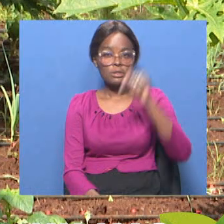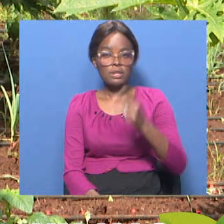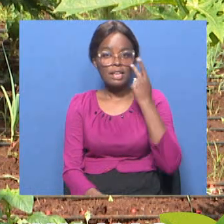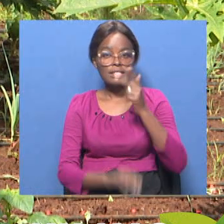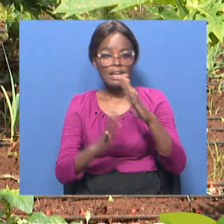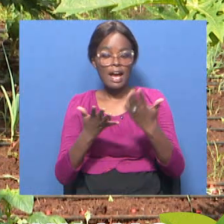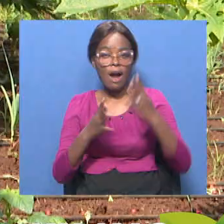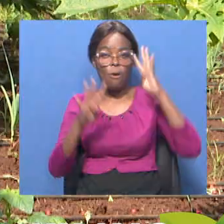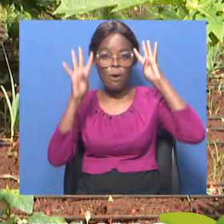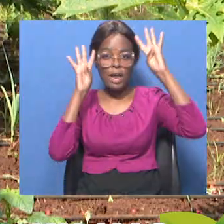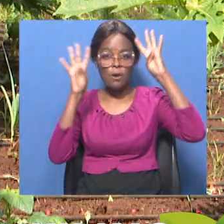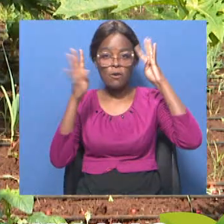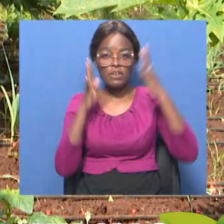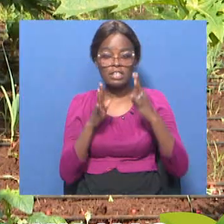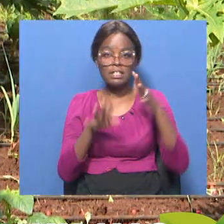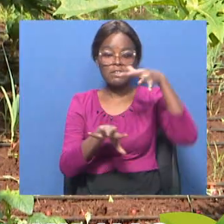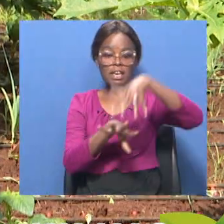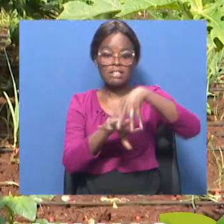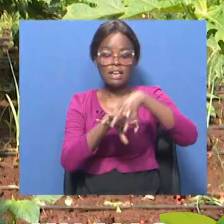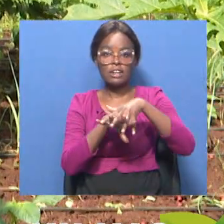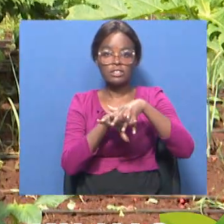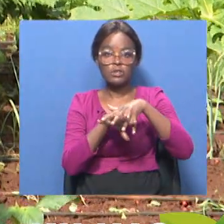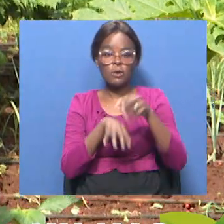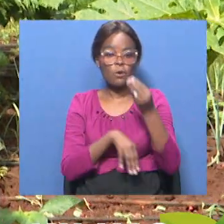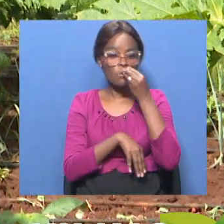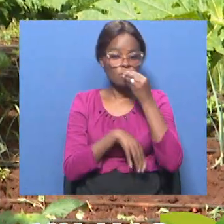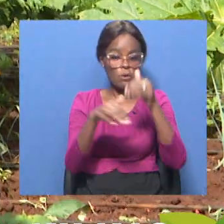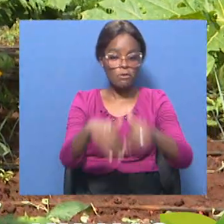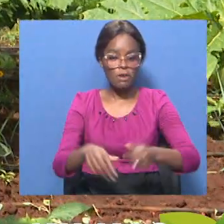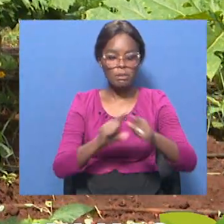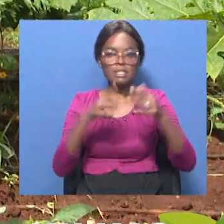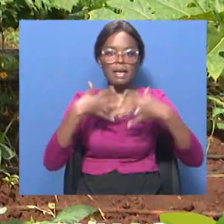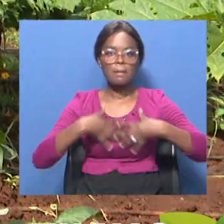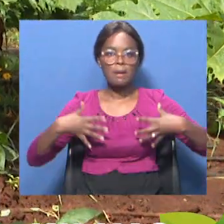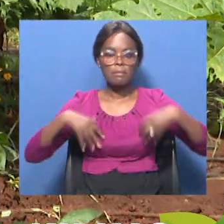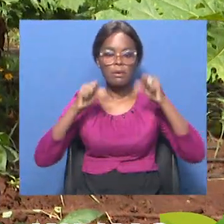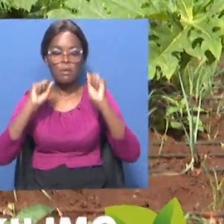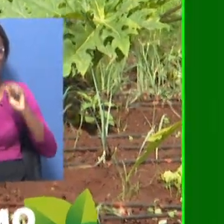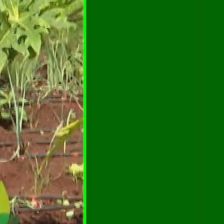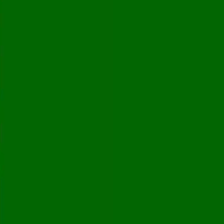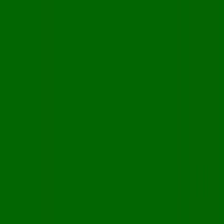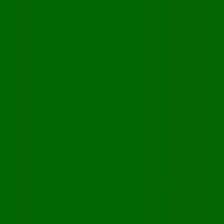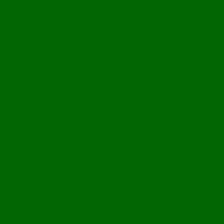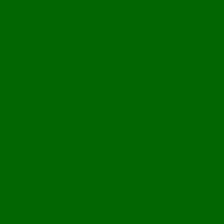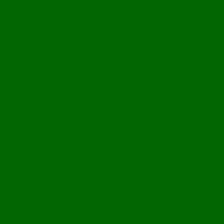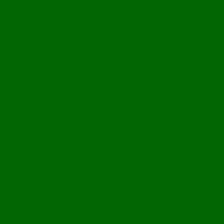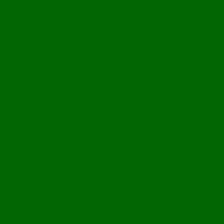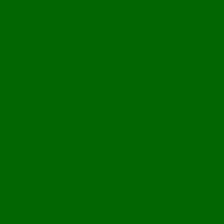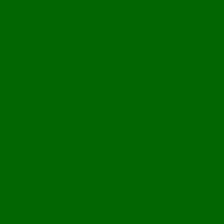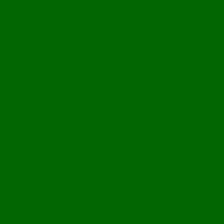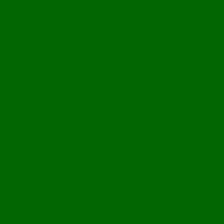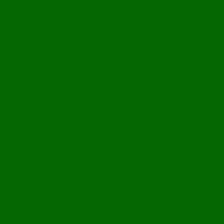Today we've seen how innovative integration of crops as well as animals can really create a sustainable as well as